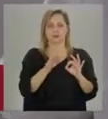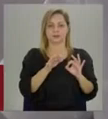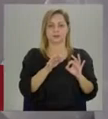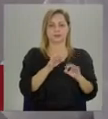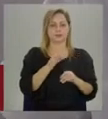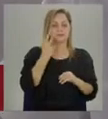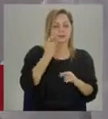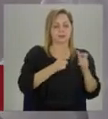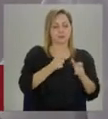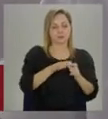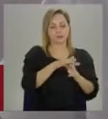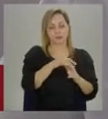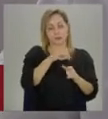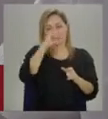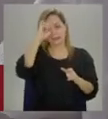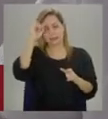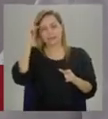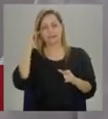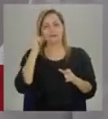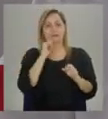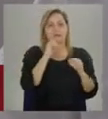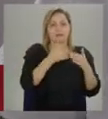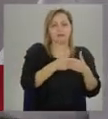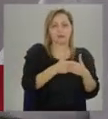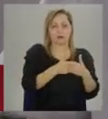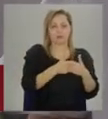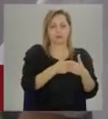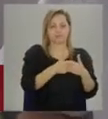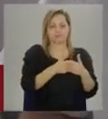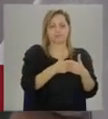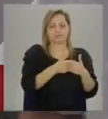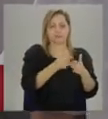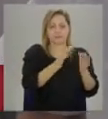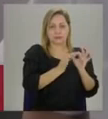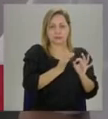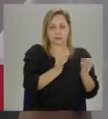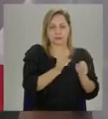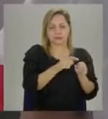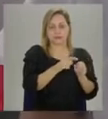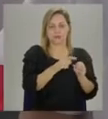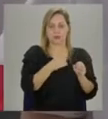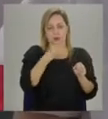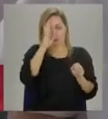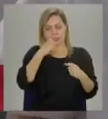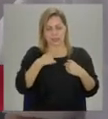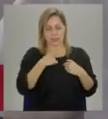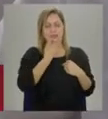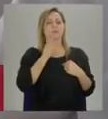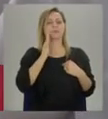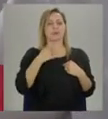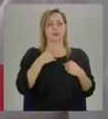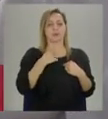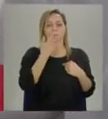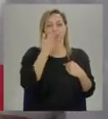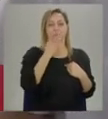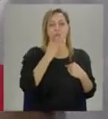people are critical and will die without any, you know, treatment, and you make the difference. But when you arrive at this point,